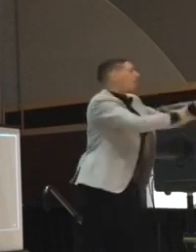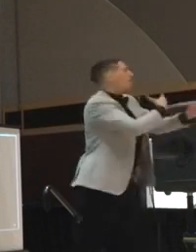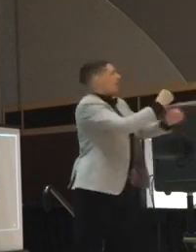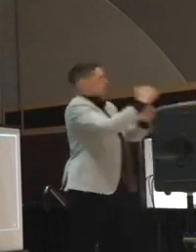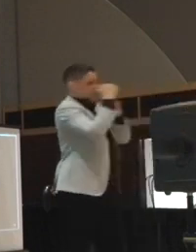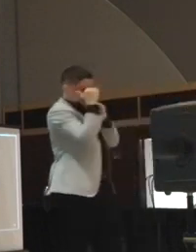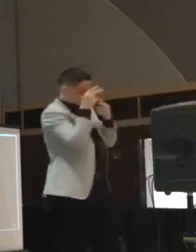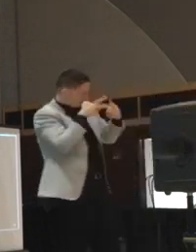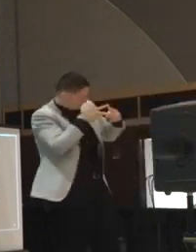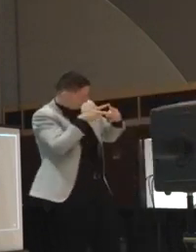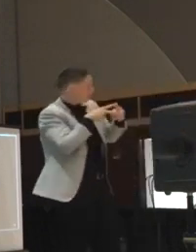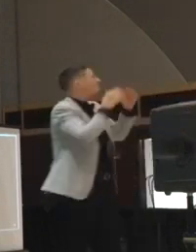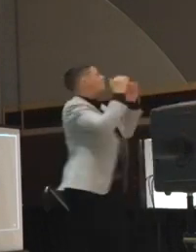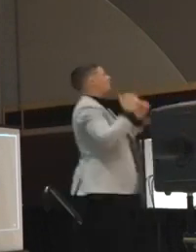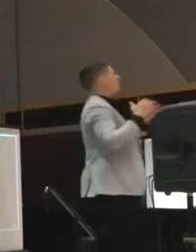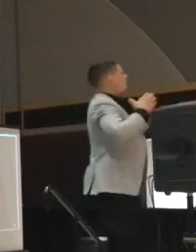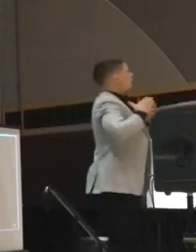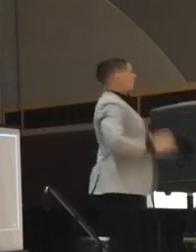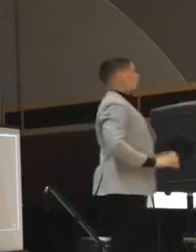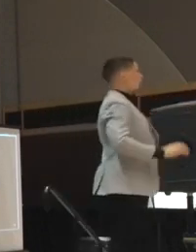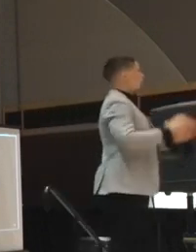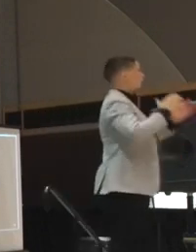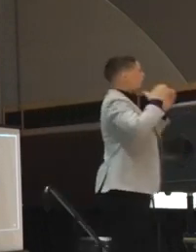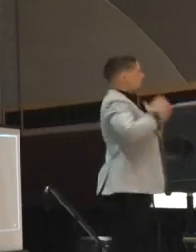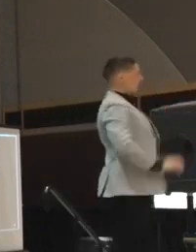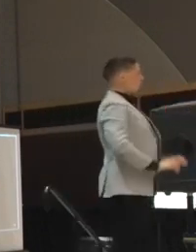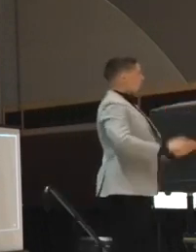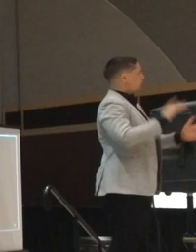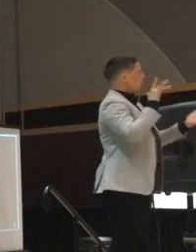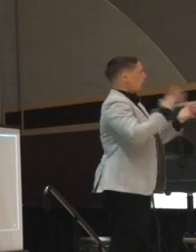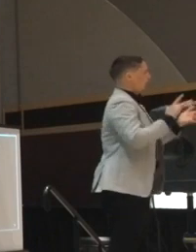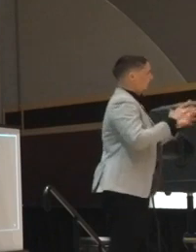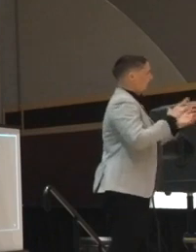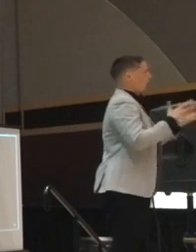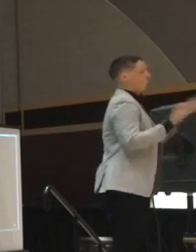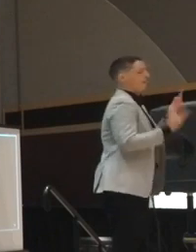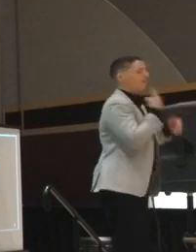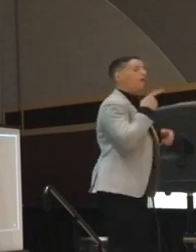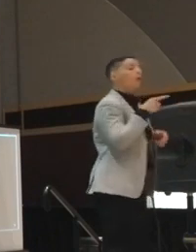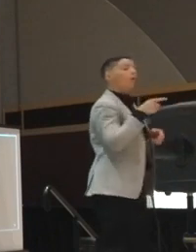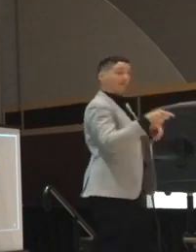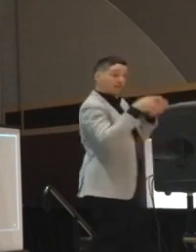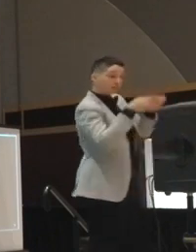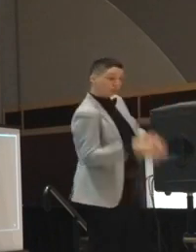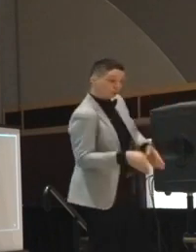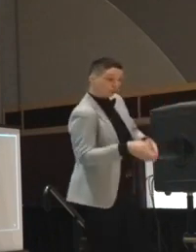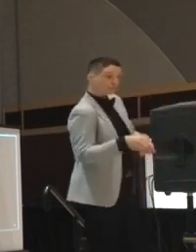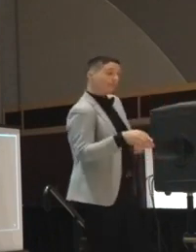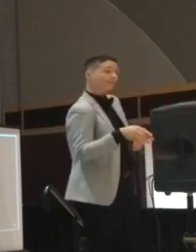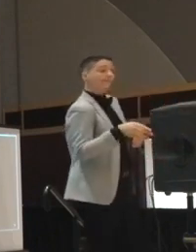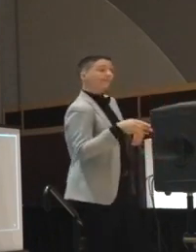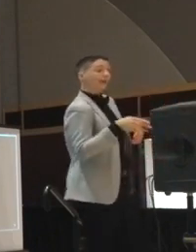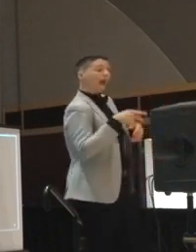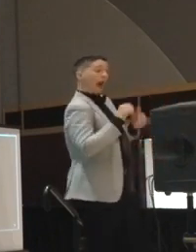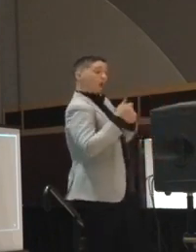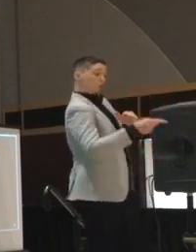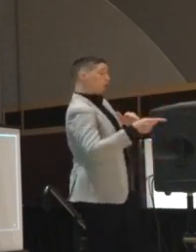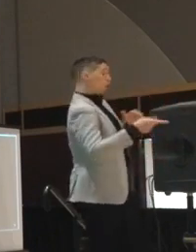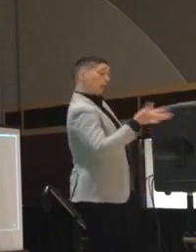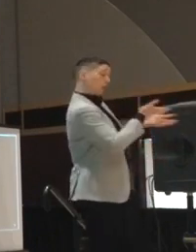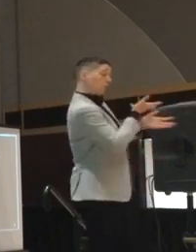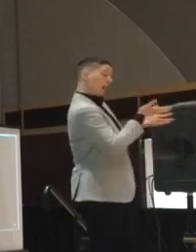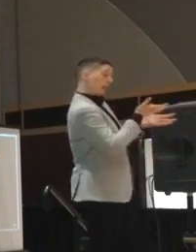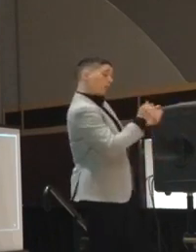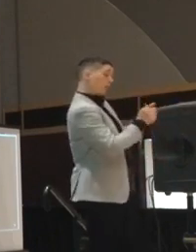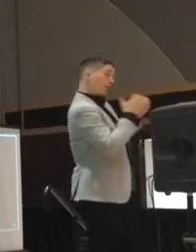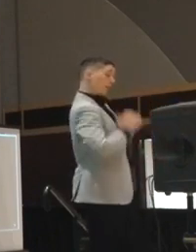Let's say customer contact. You might say, now watch how Susie interacts with a customer, and then copy how Susie does it.